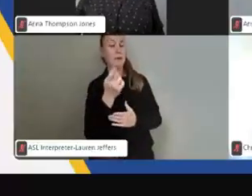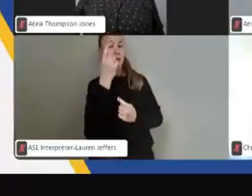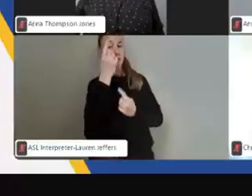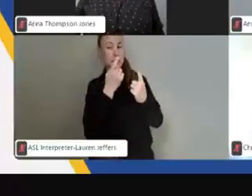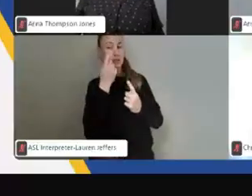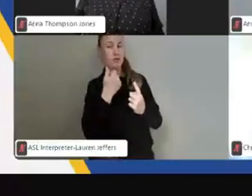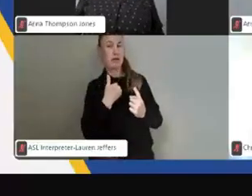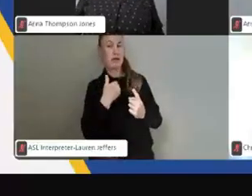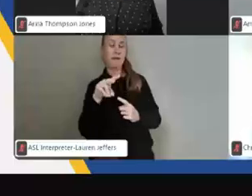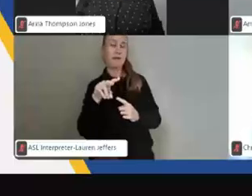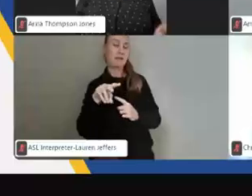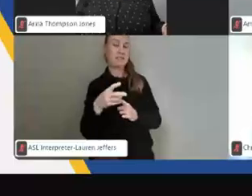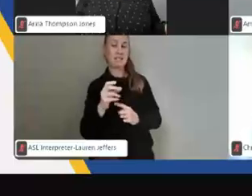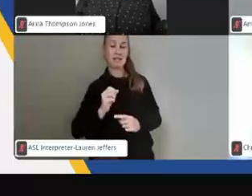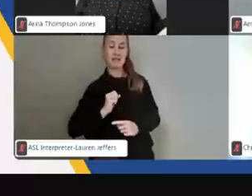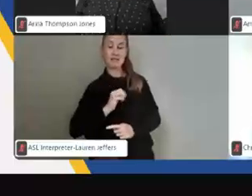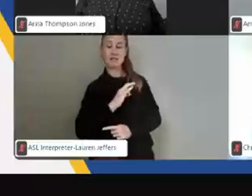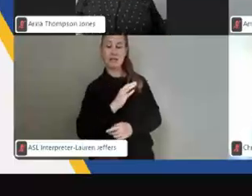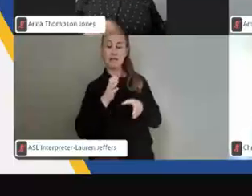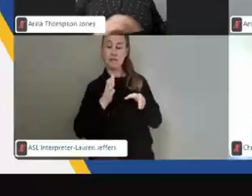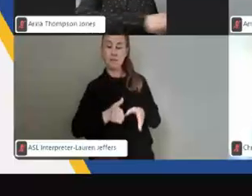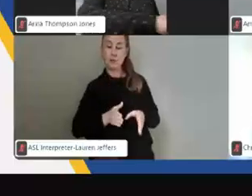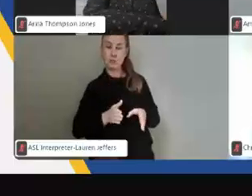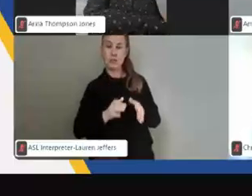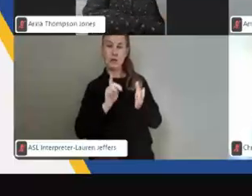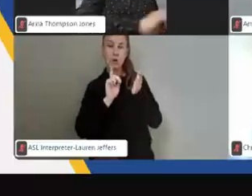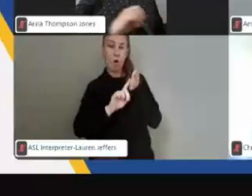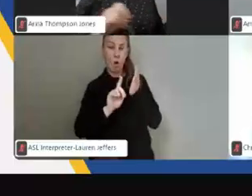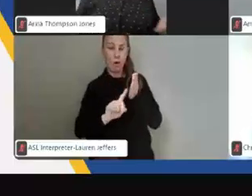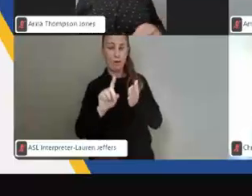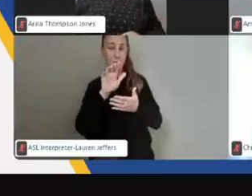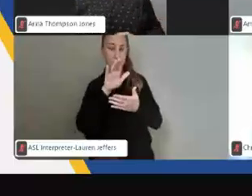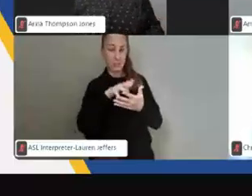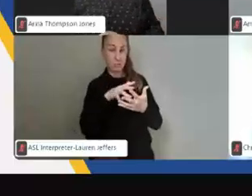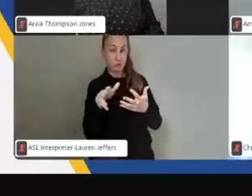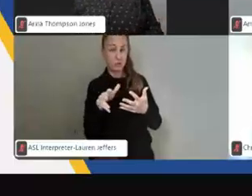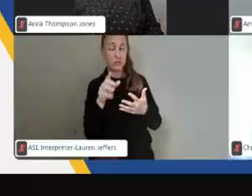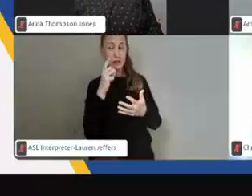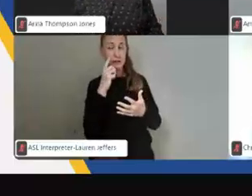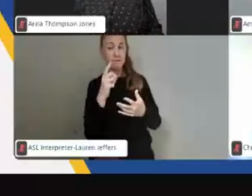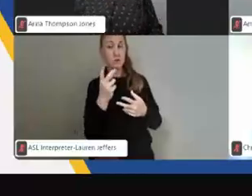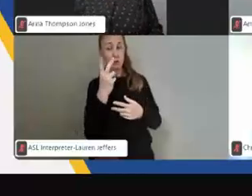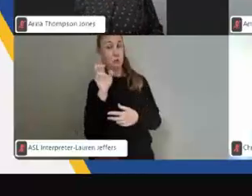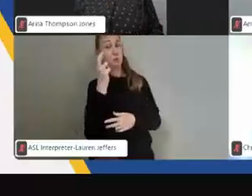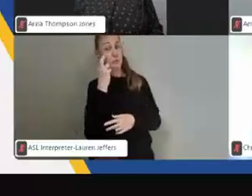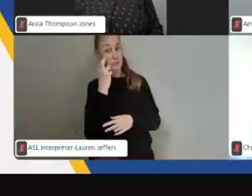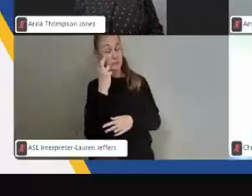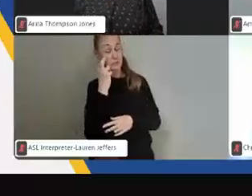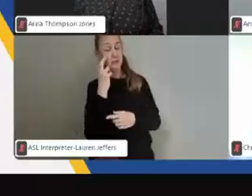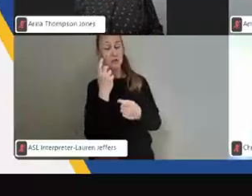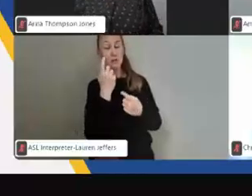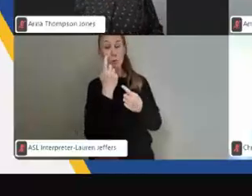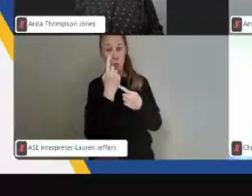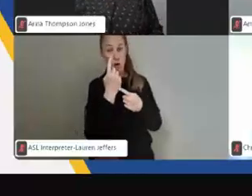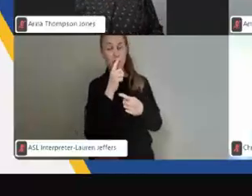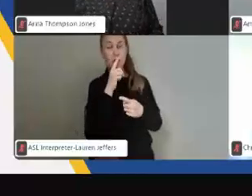a second staff person audit the spreadsheet for two purposes. One, confirm